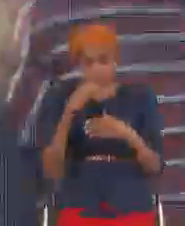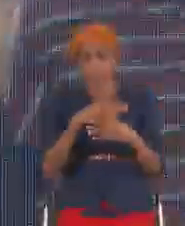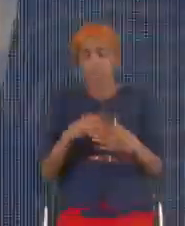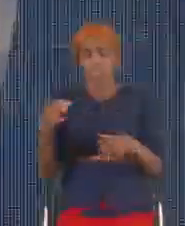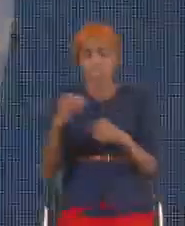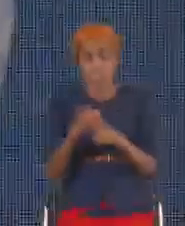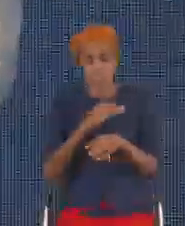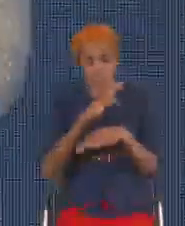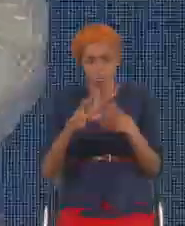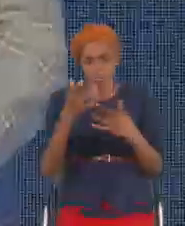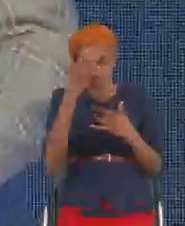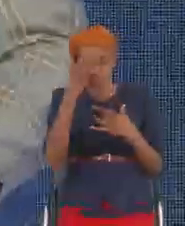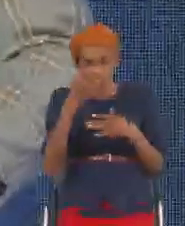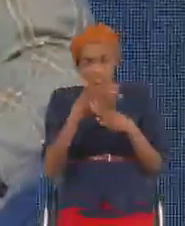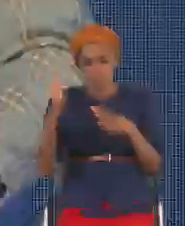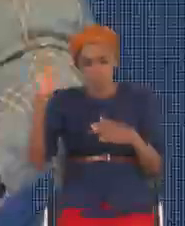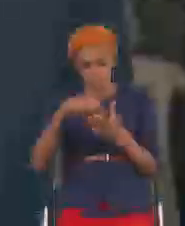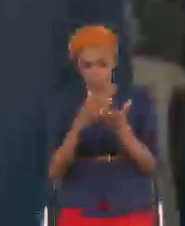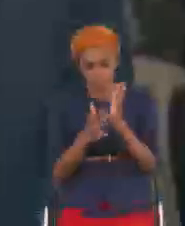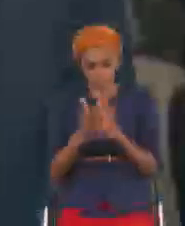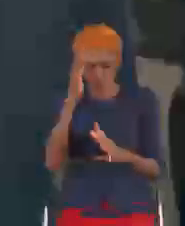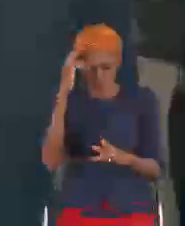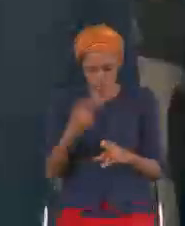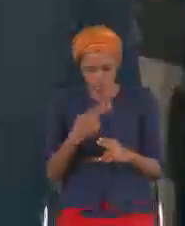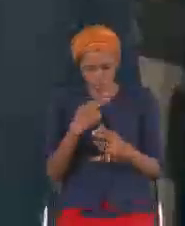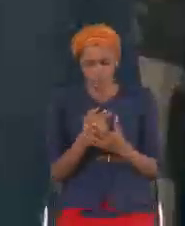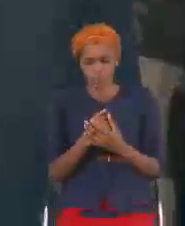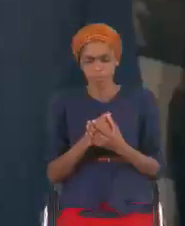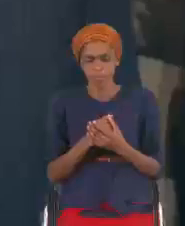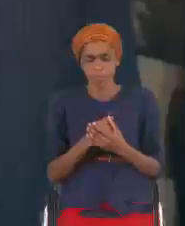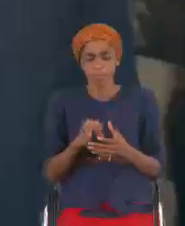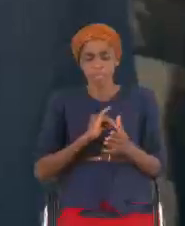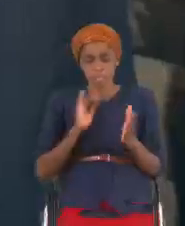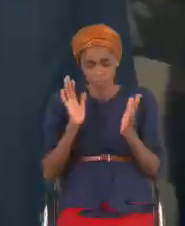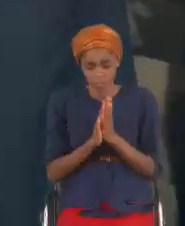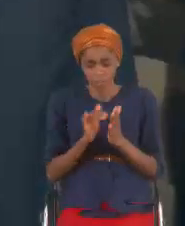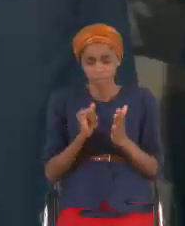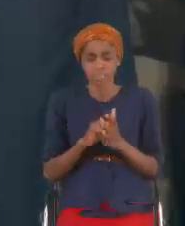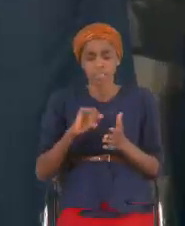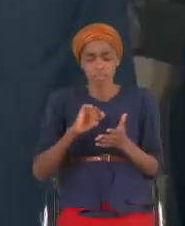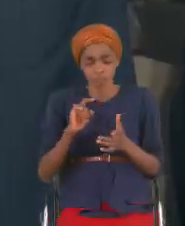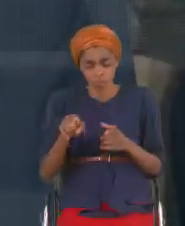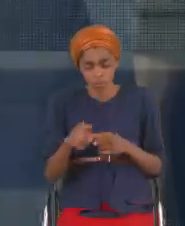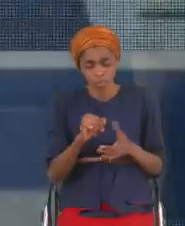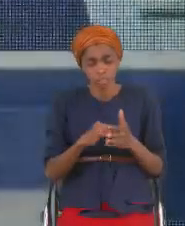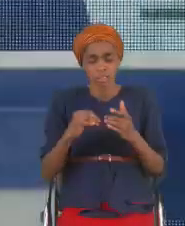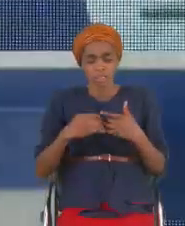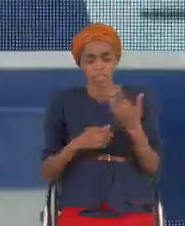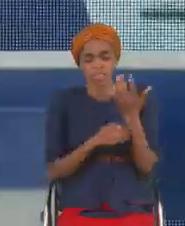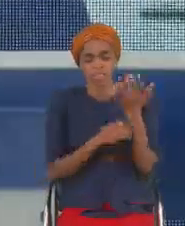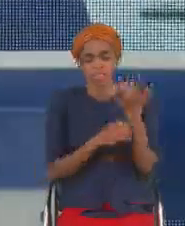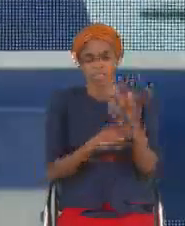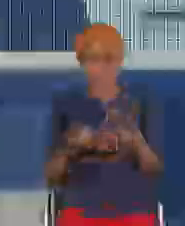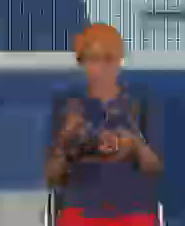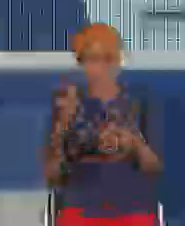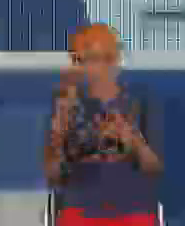all that disease away in Jesus' name. I pray that those who have skin disease and leprosy, they will